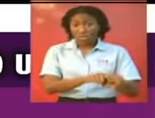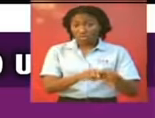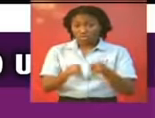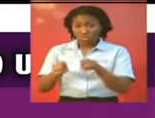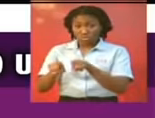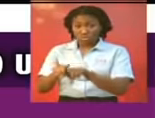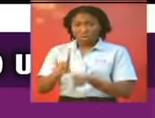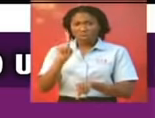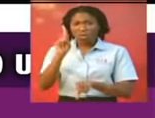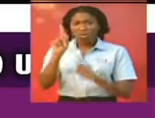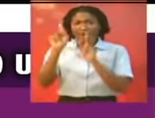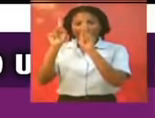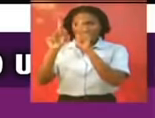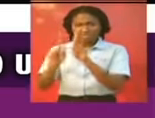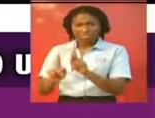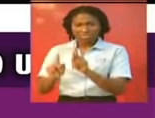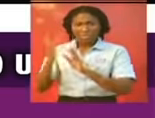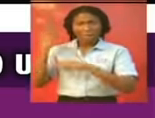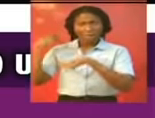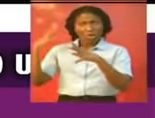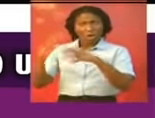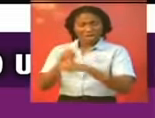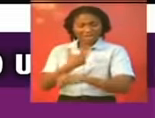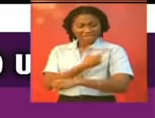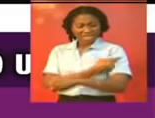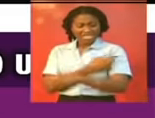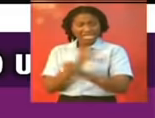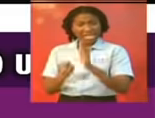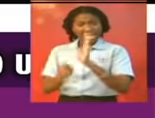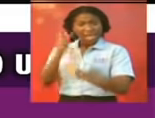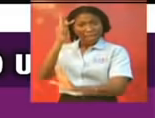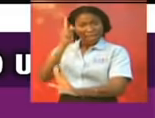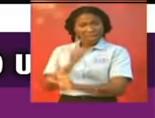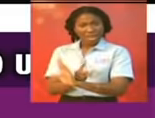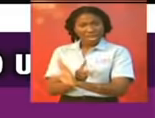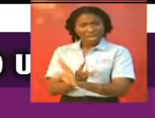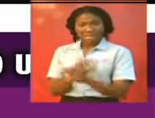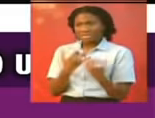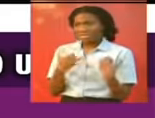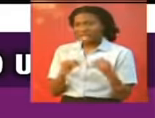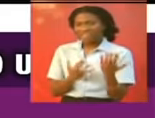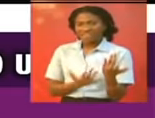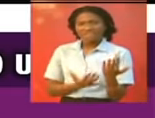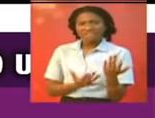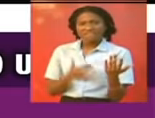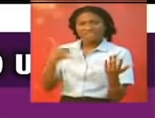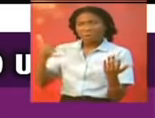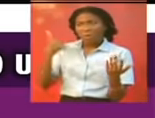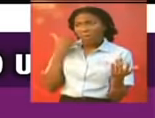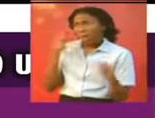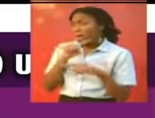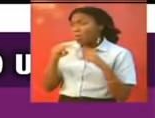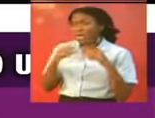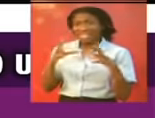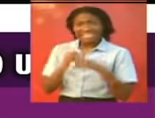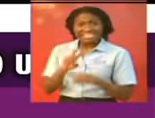was vaccinated way back in April is still waiting on his call for his second dose here coming down to the